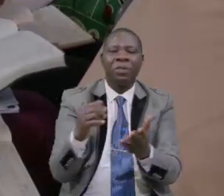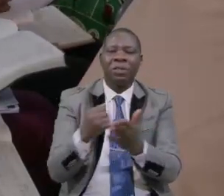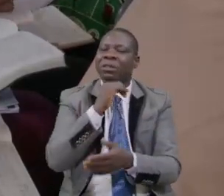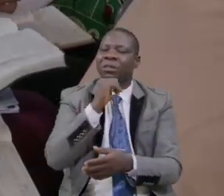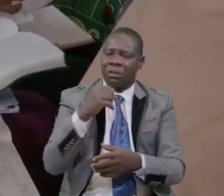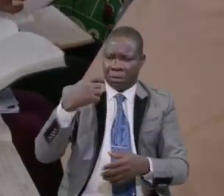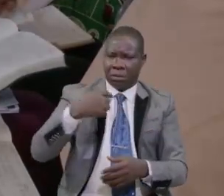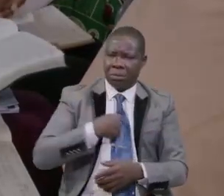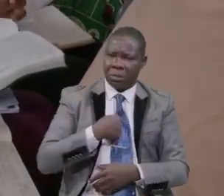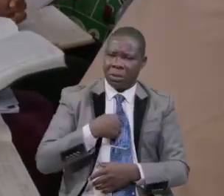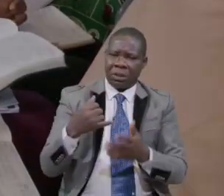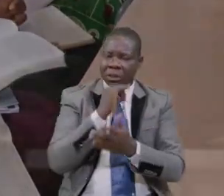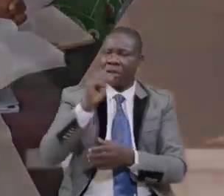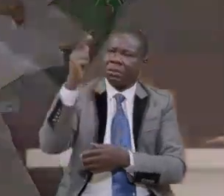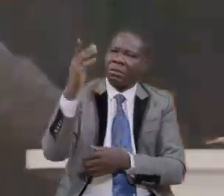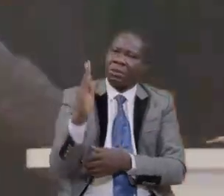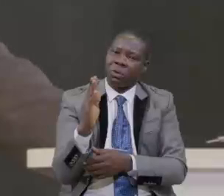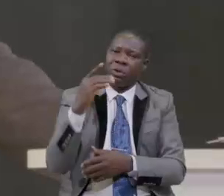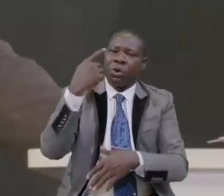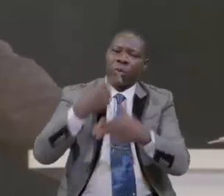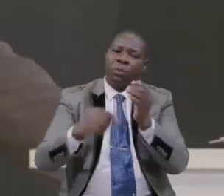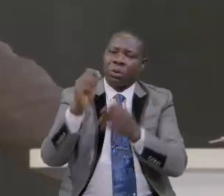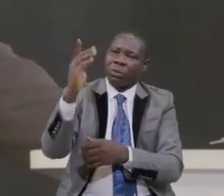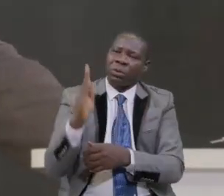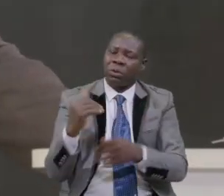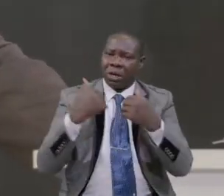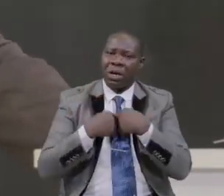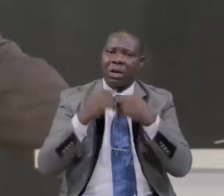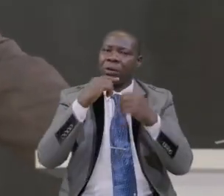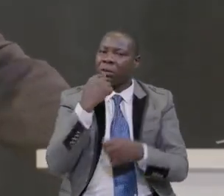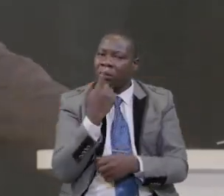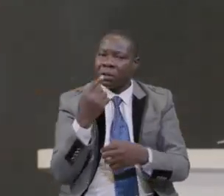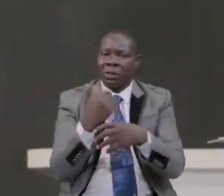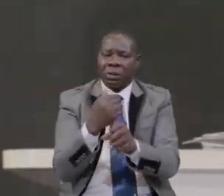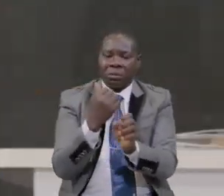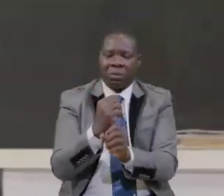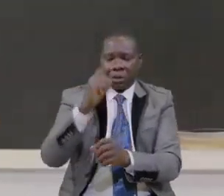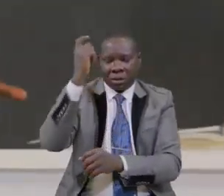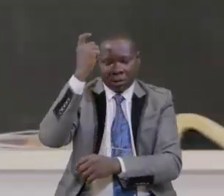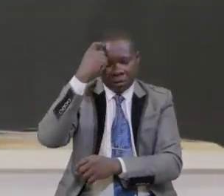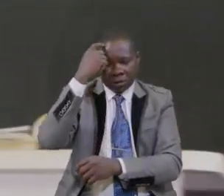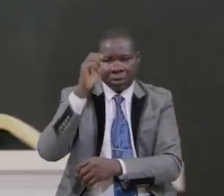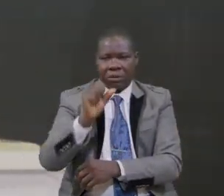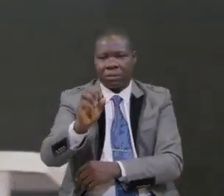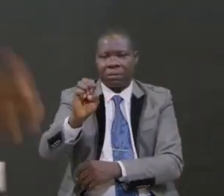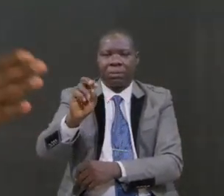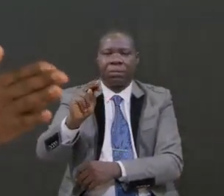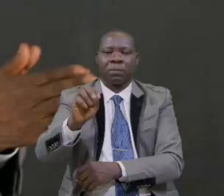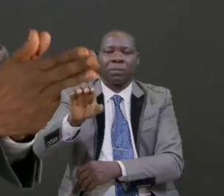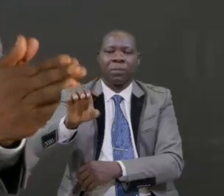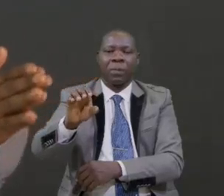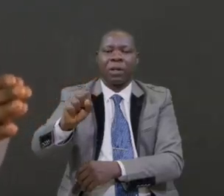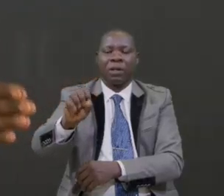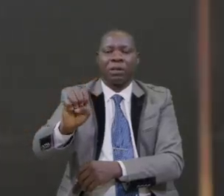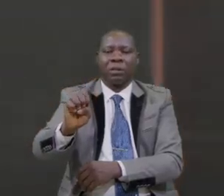God. What God has said makes sense. What any other voice comes